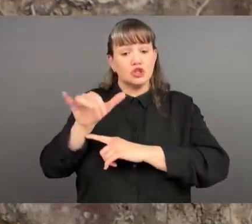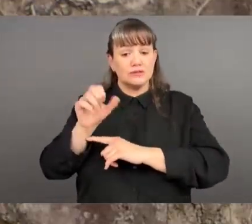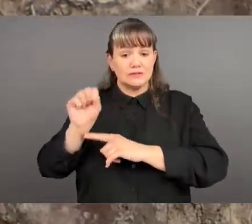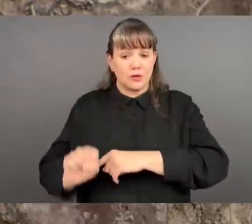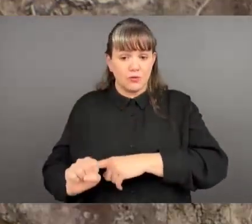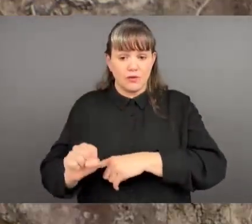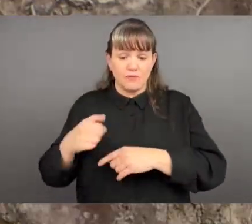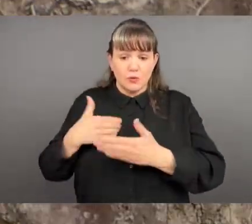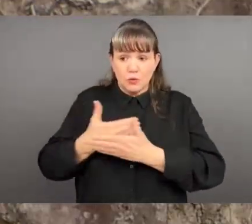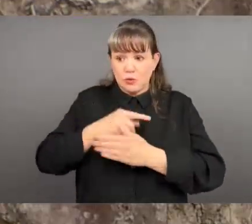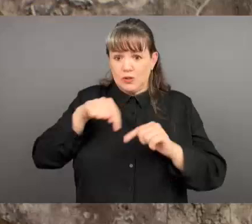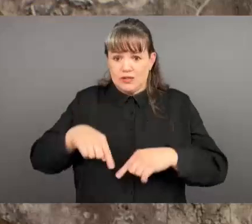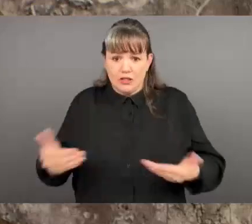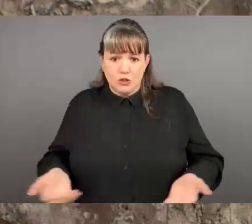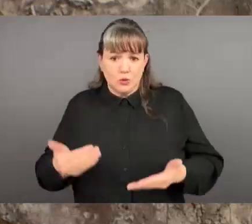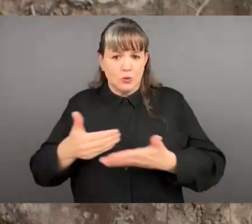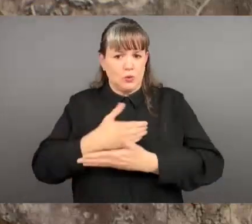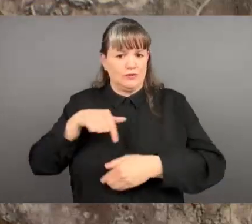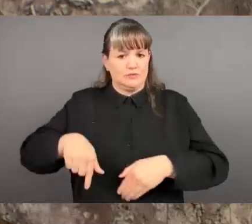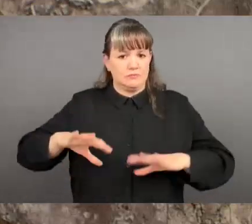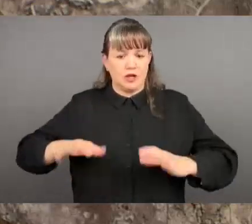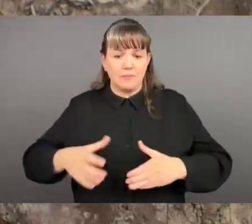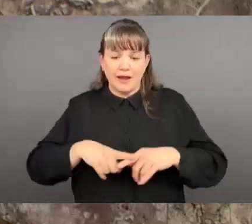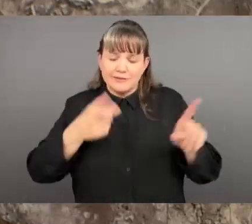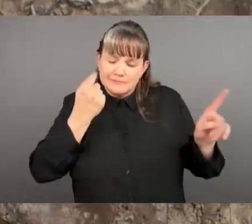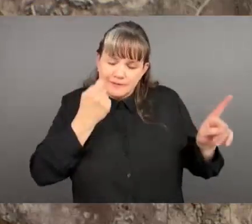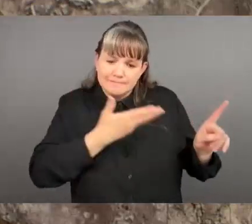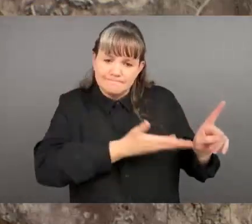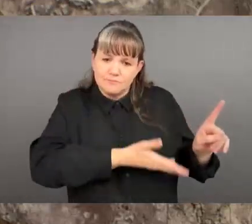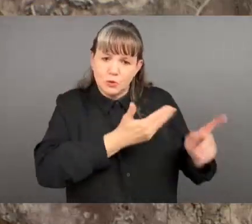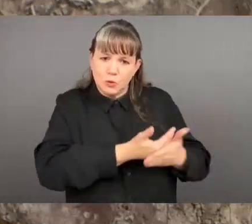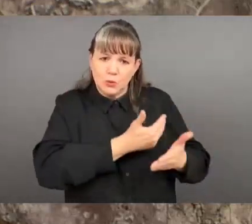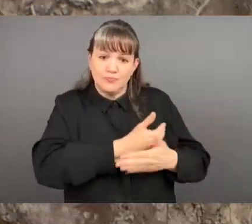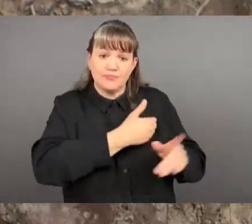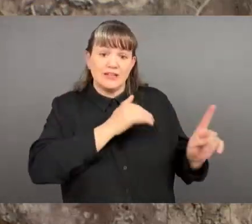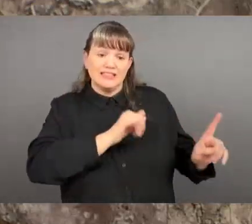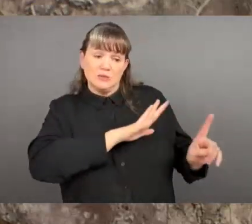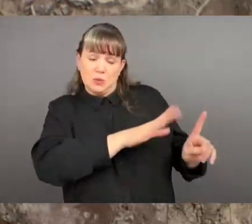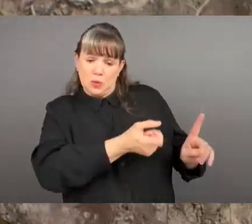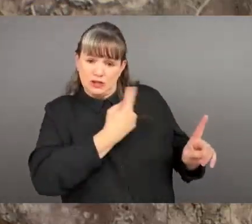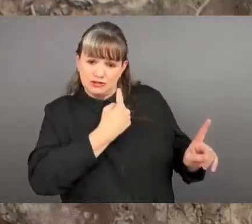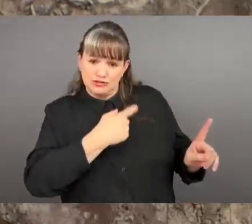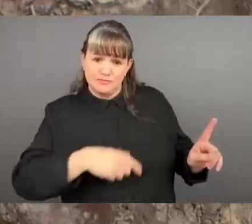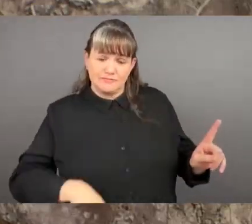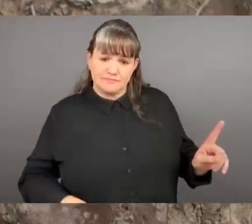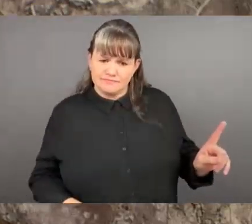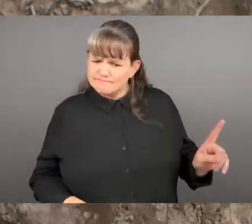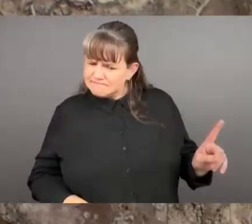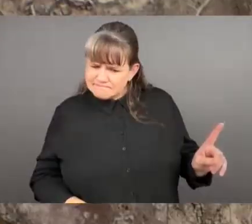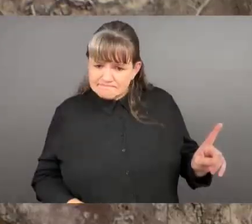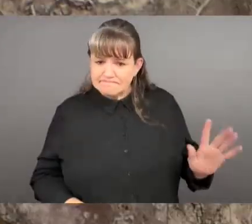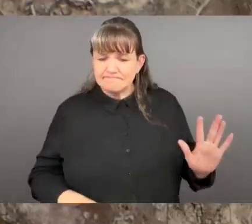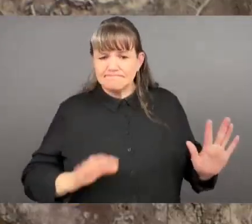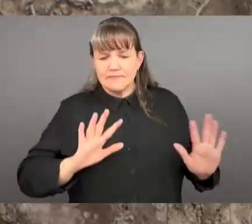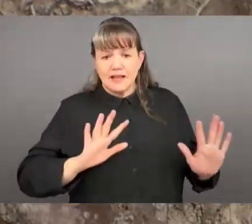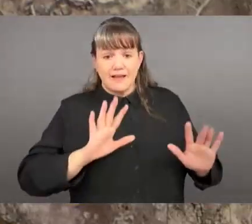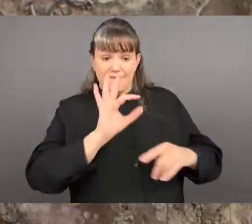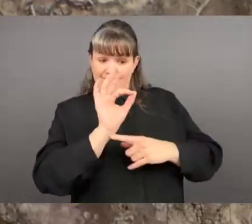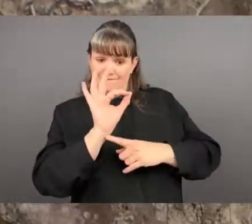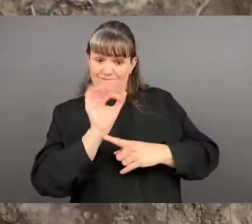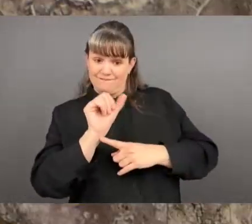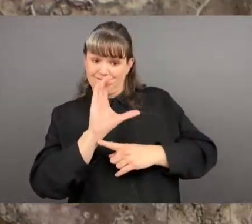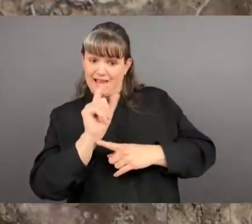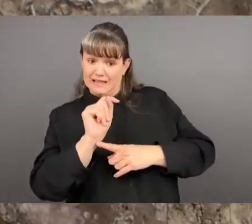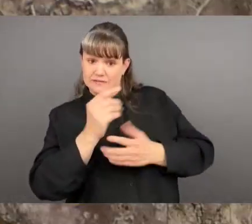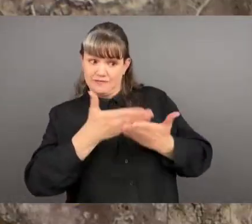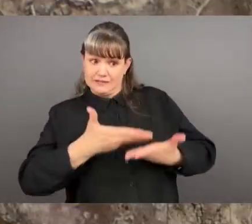it's interesting to hear his questions. Here are the facts of the matter. We have had EV targets, that those targets have been